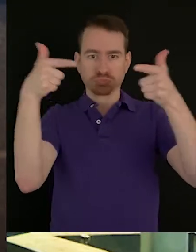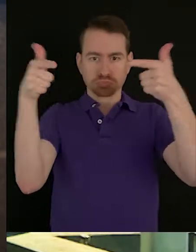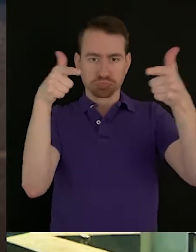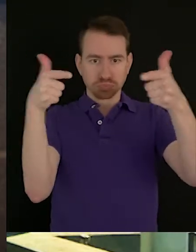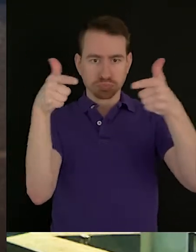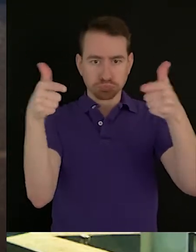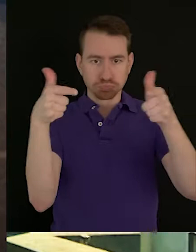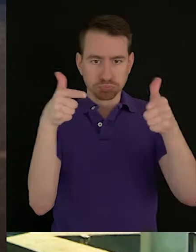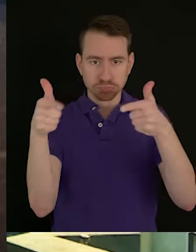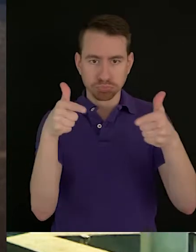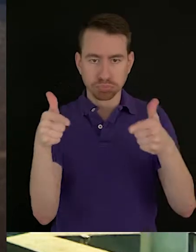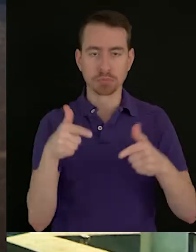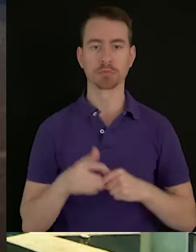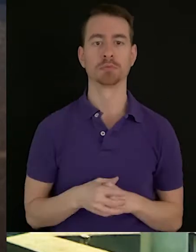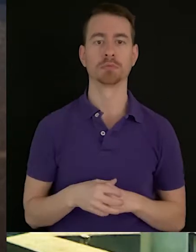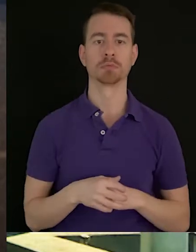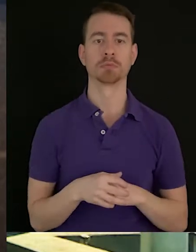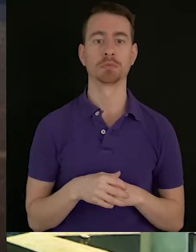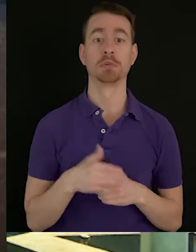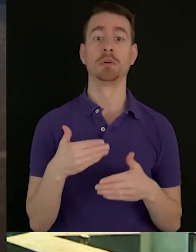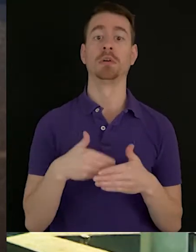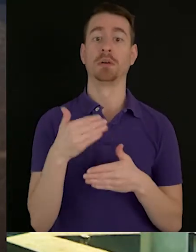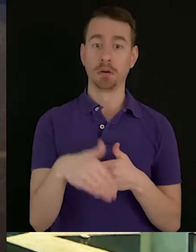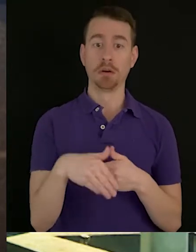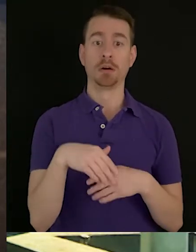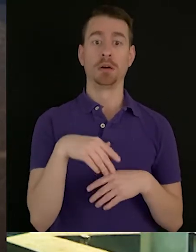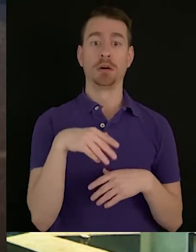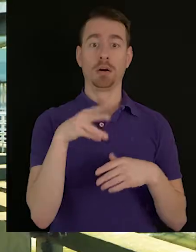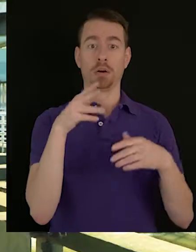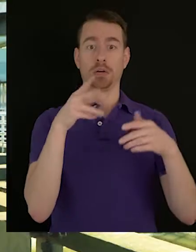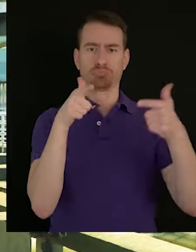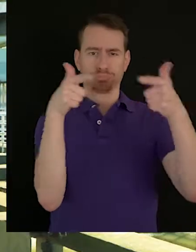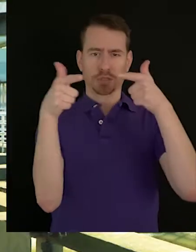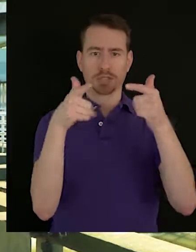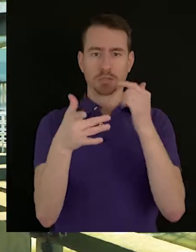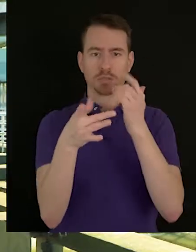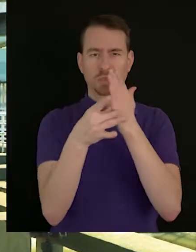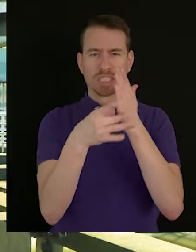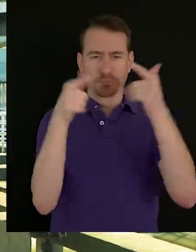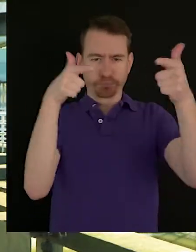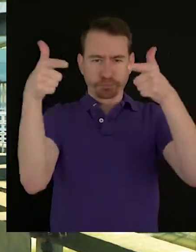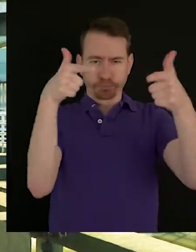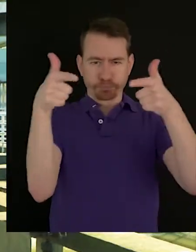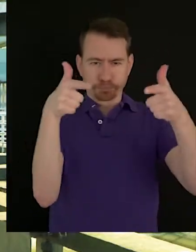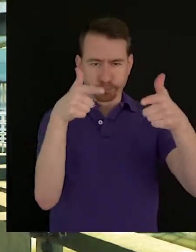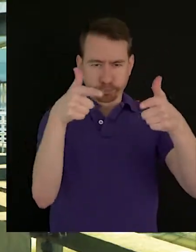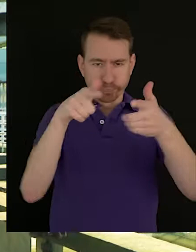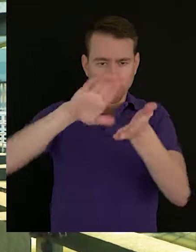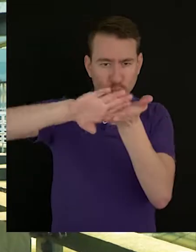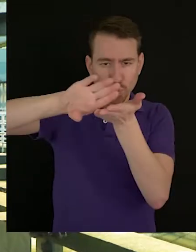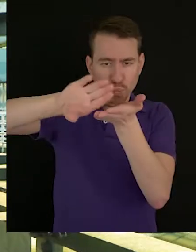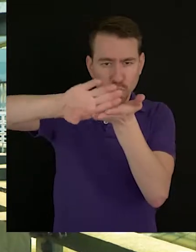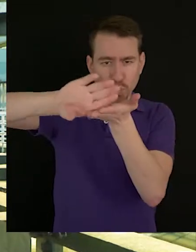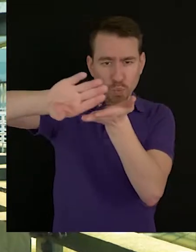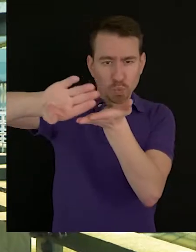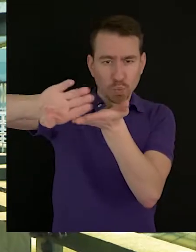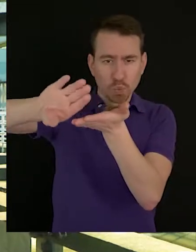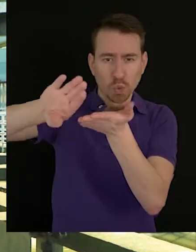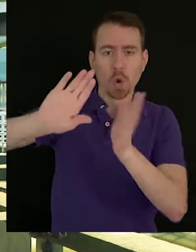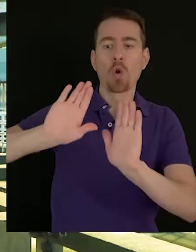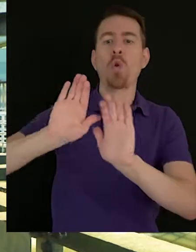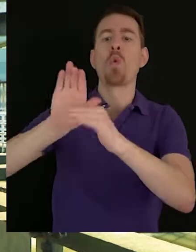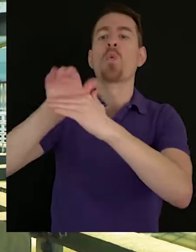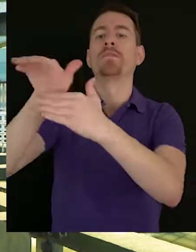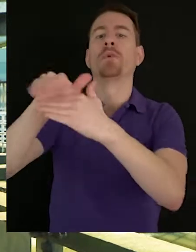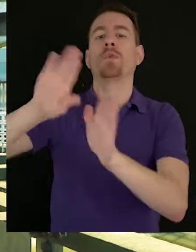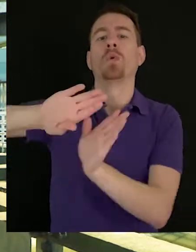Lighter material that is less dense than water is floating to the top. In the wastewater tanks, it's going to mostly be grease and oil, but